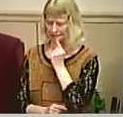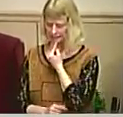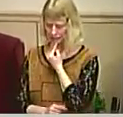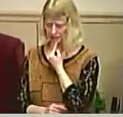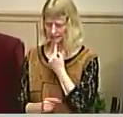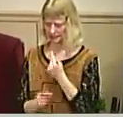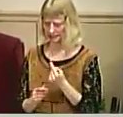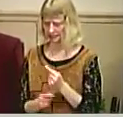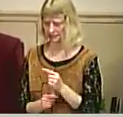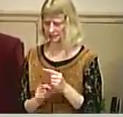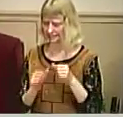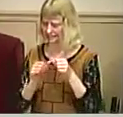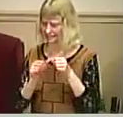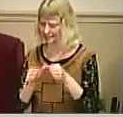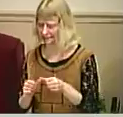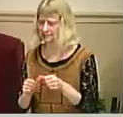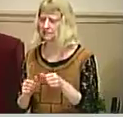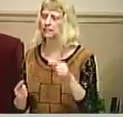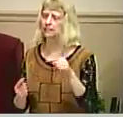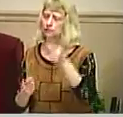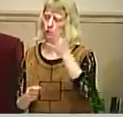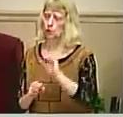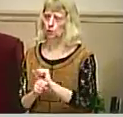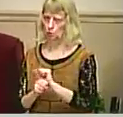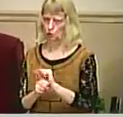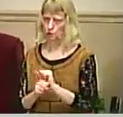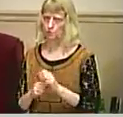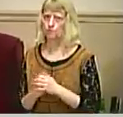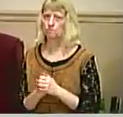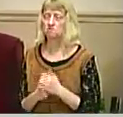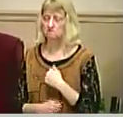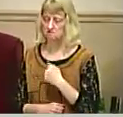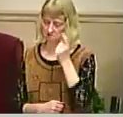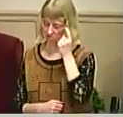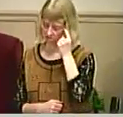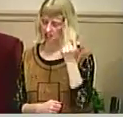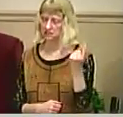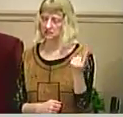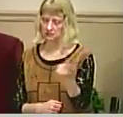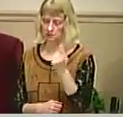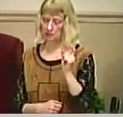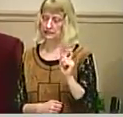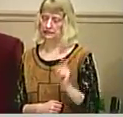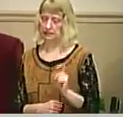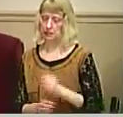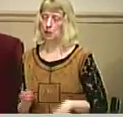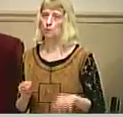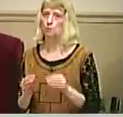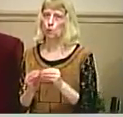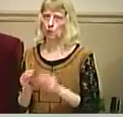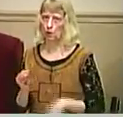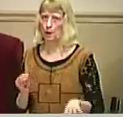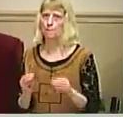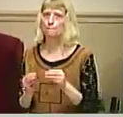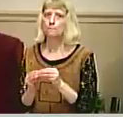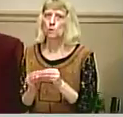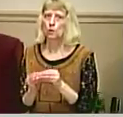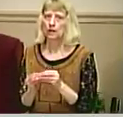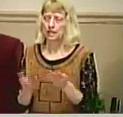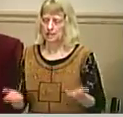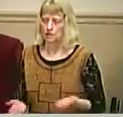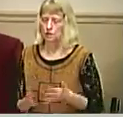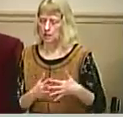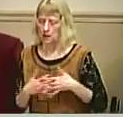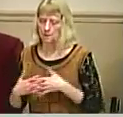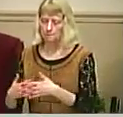and earnestly until you see God work. And I think that that's something that is needed to be more and more readily here in the